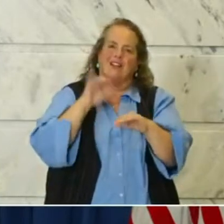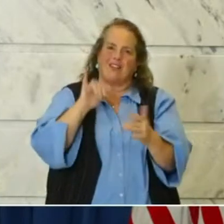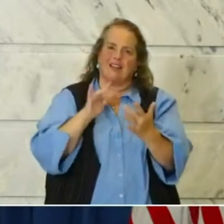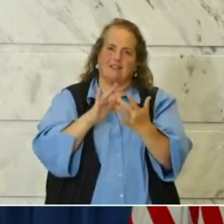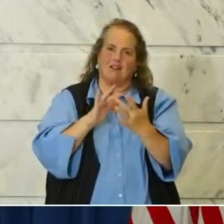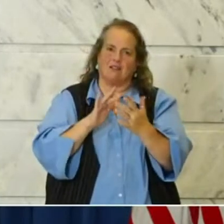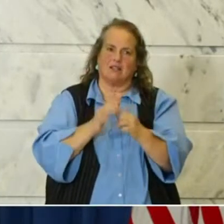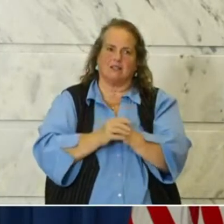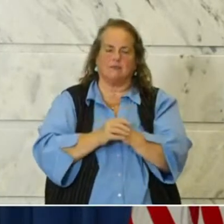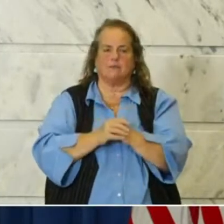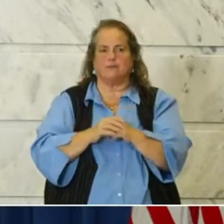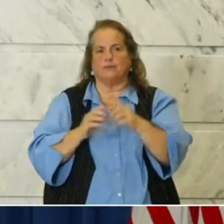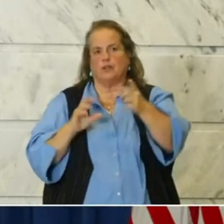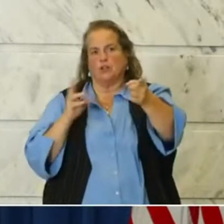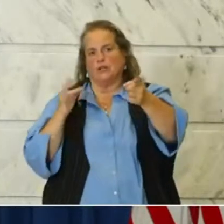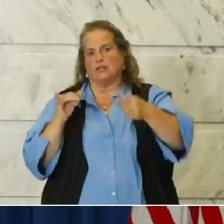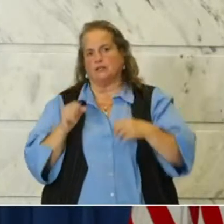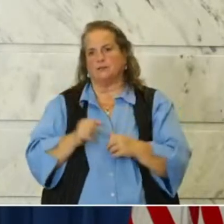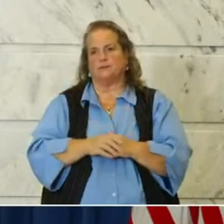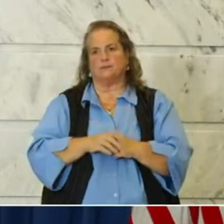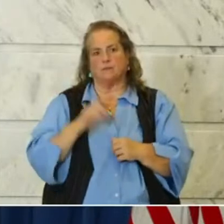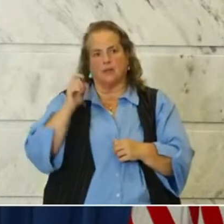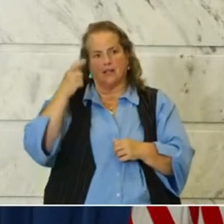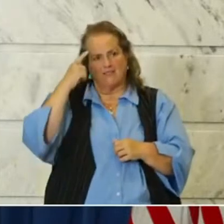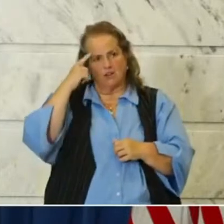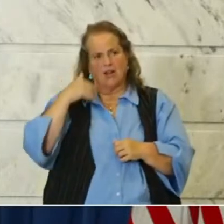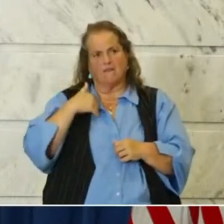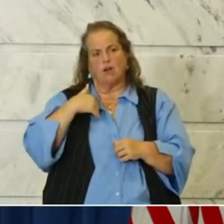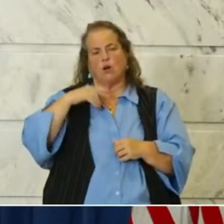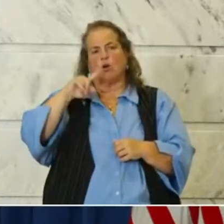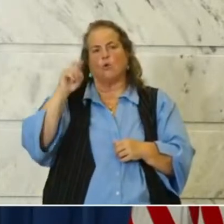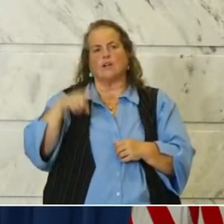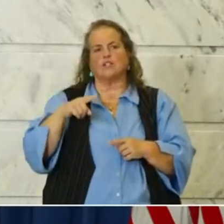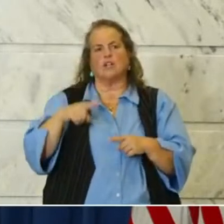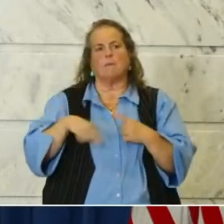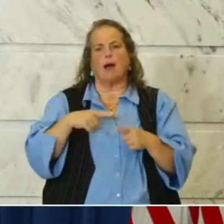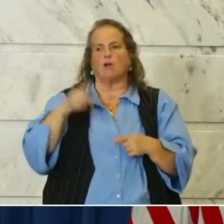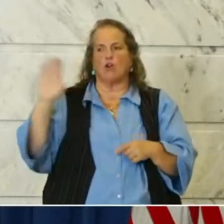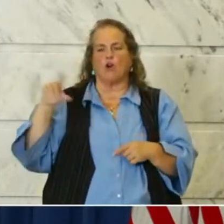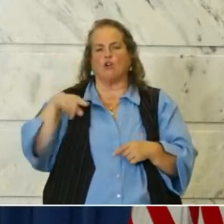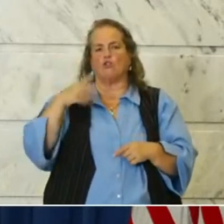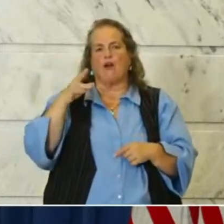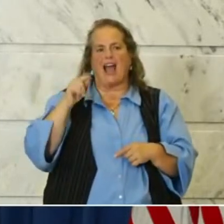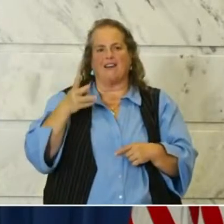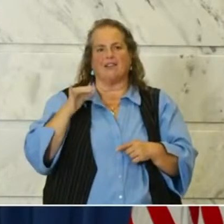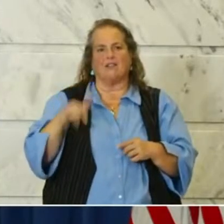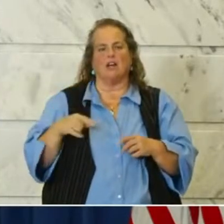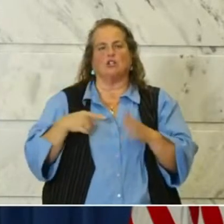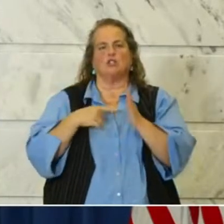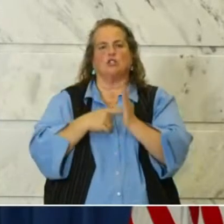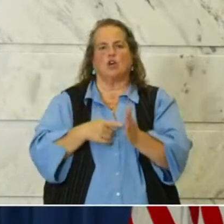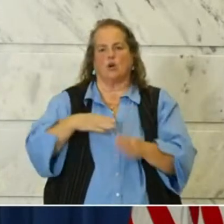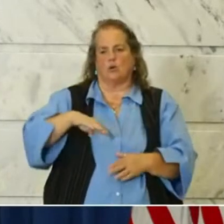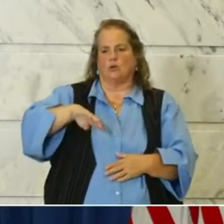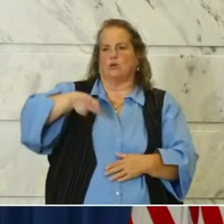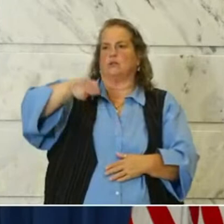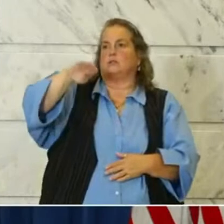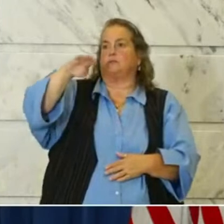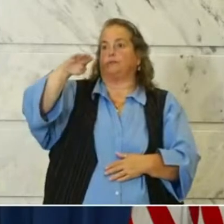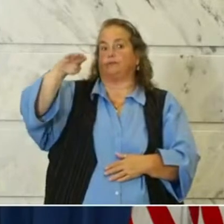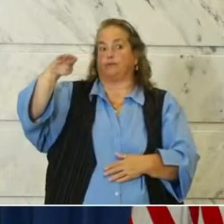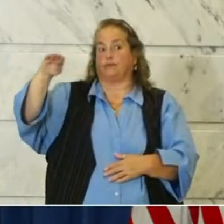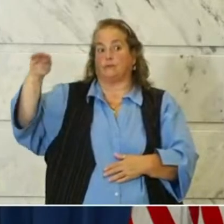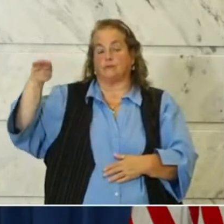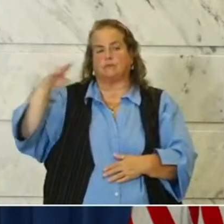Chris. I have a question about your graph that shows the flattening the curve that we talked about last time, the